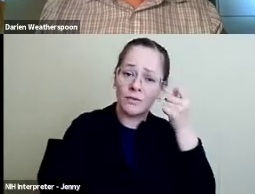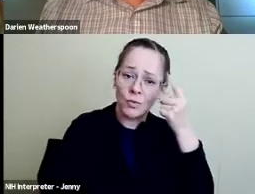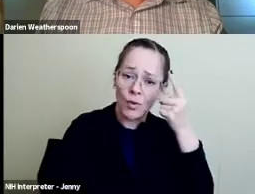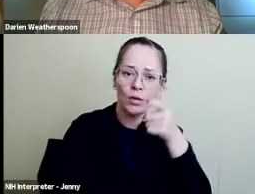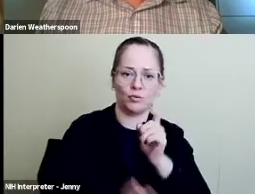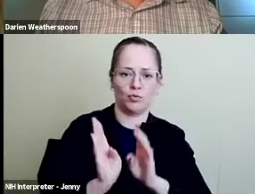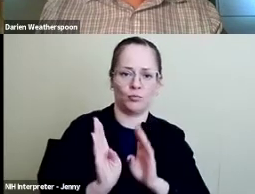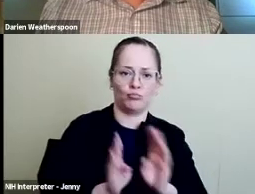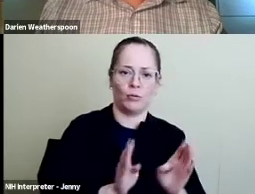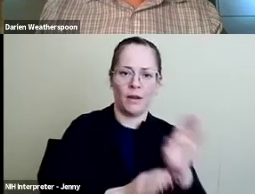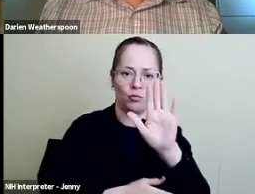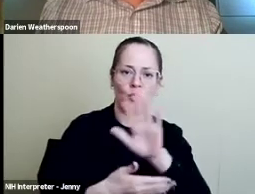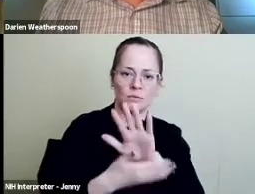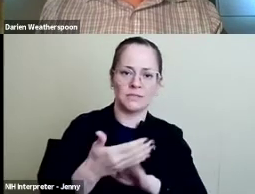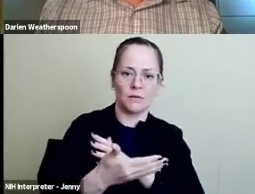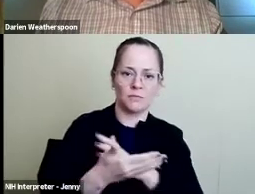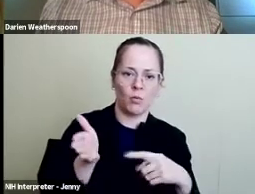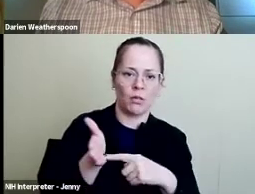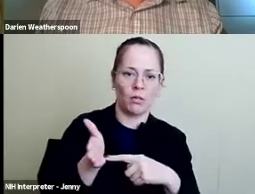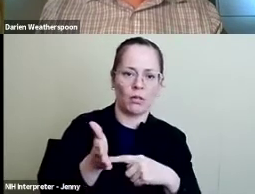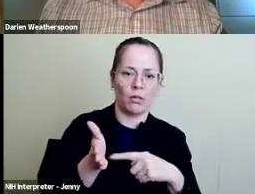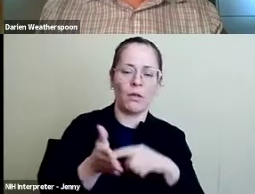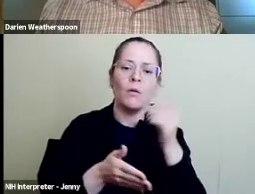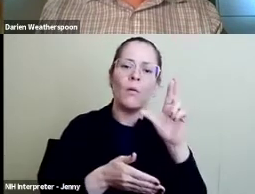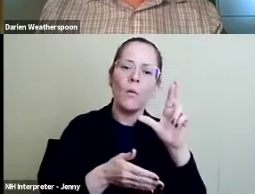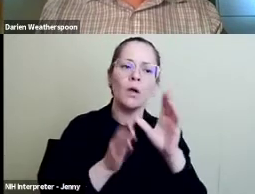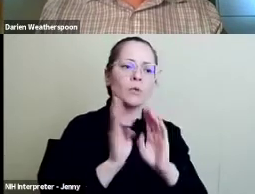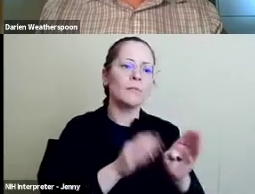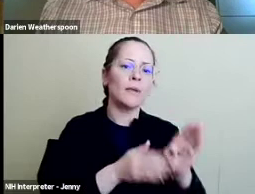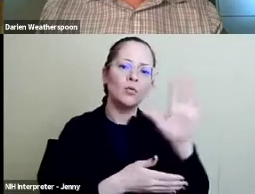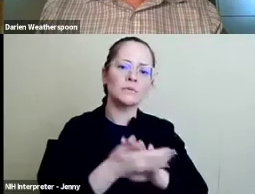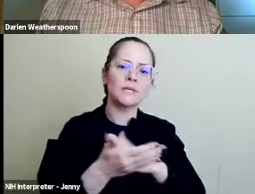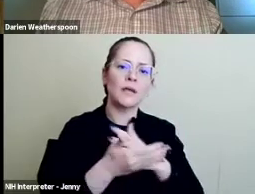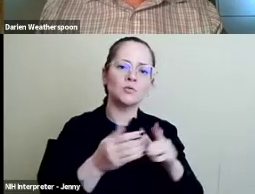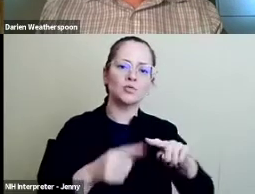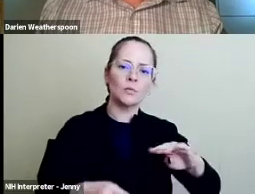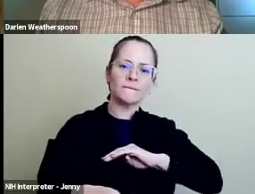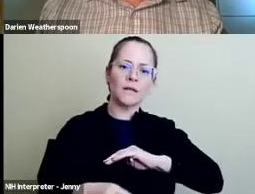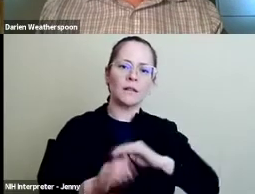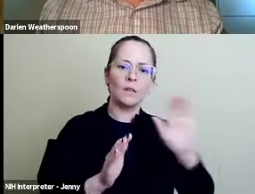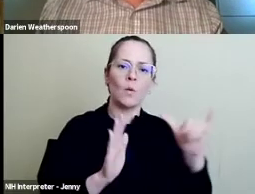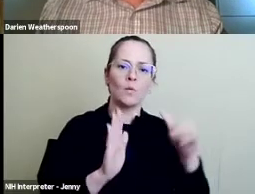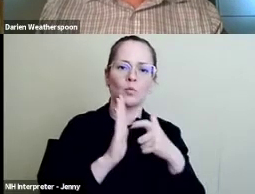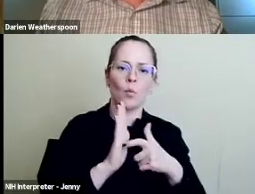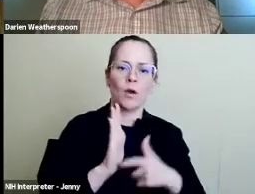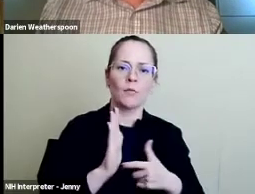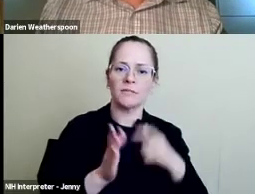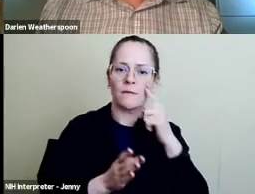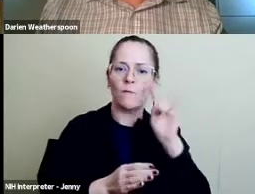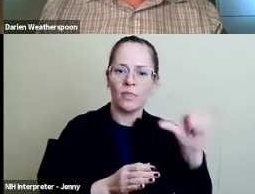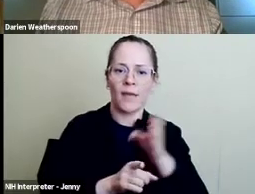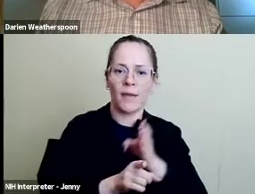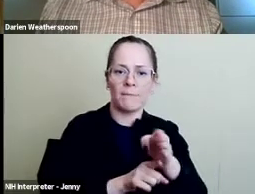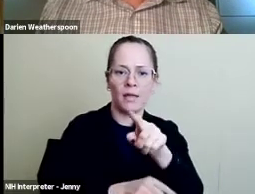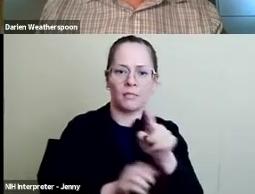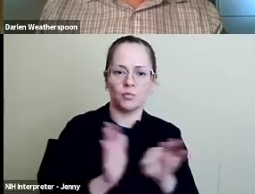prepare your schedule or create a schedule that allows you to fulfill the prerequisites for whatever pathway you're going to be